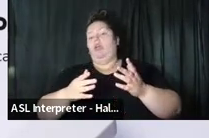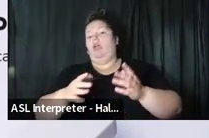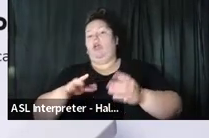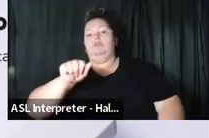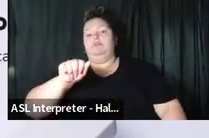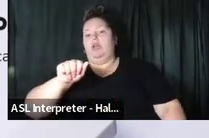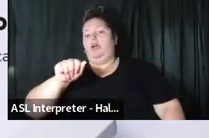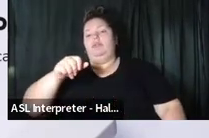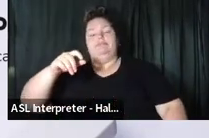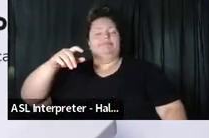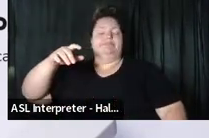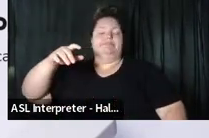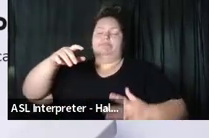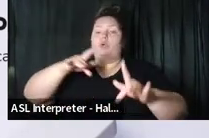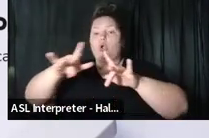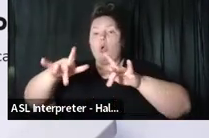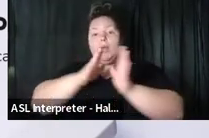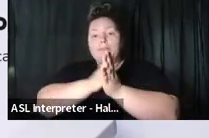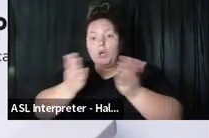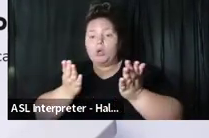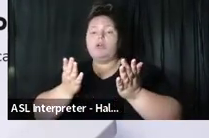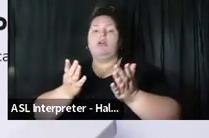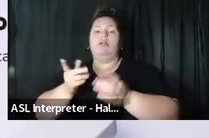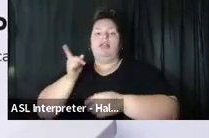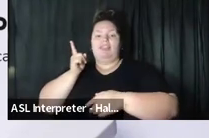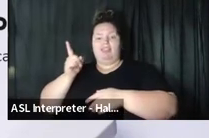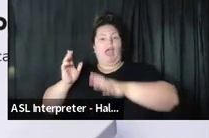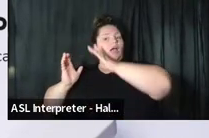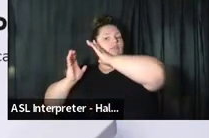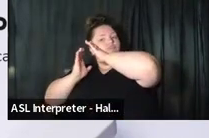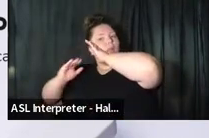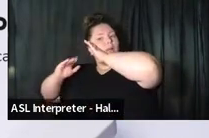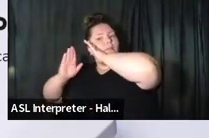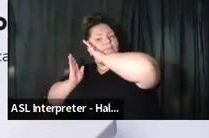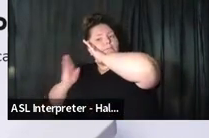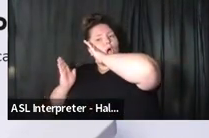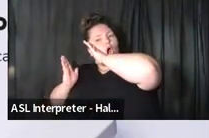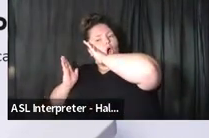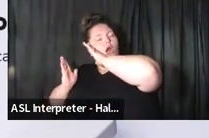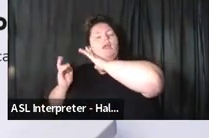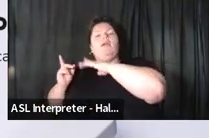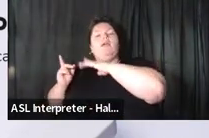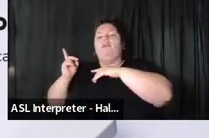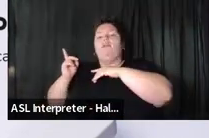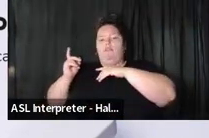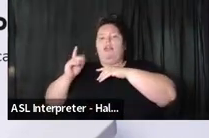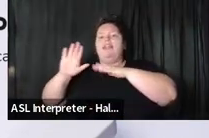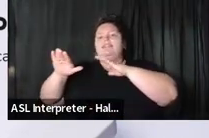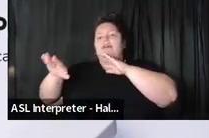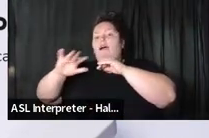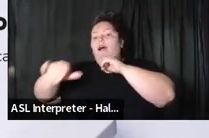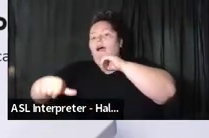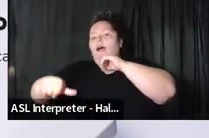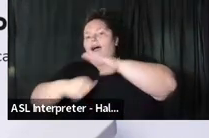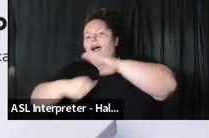fall asleep. The sleep bar is a flat rectangle. The idea of the sleep bar is that it goes under your pillow, but it won't disturb